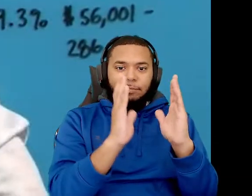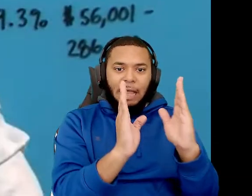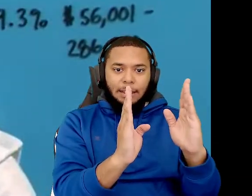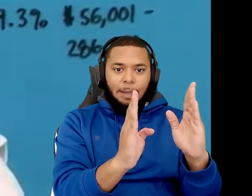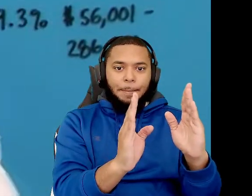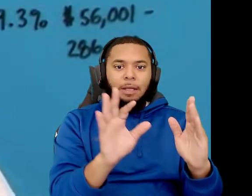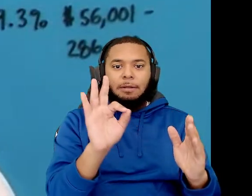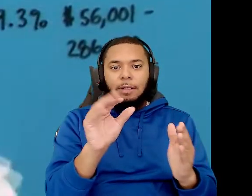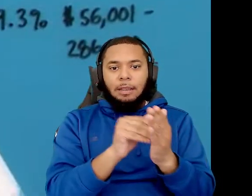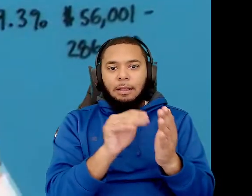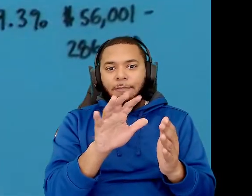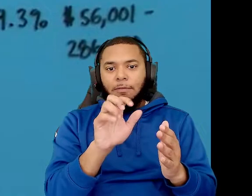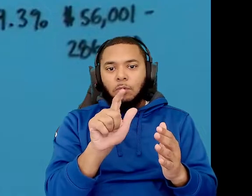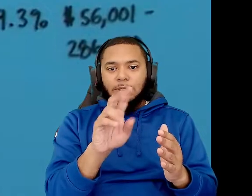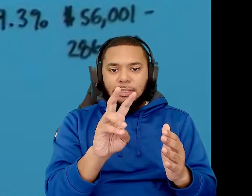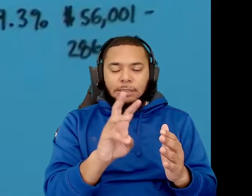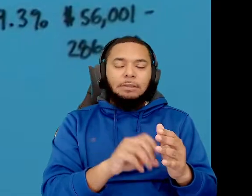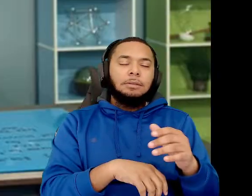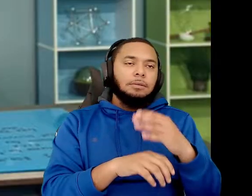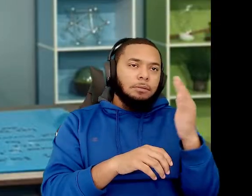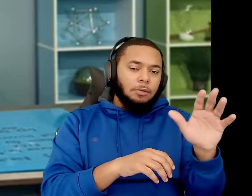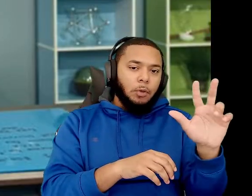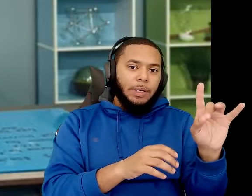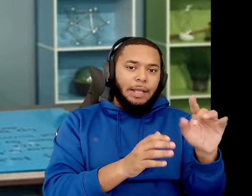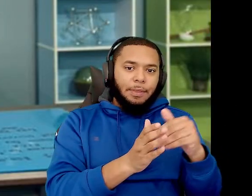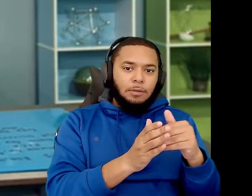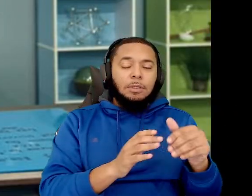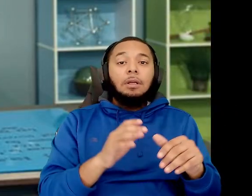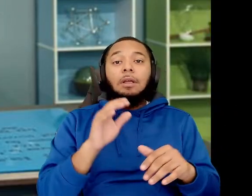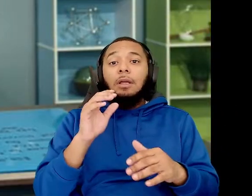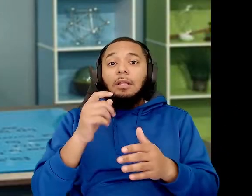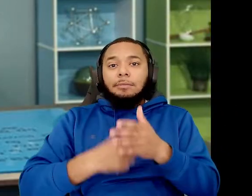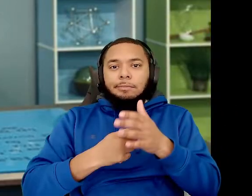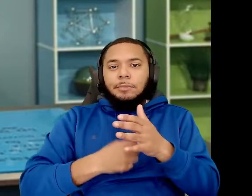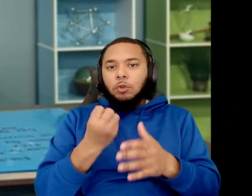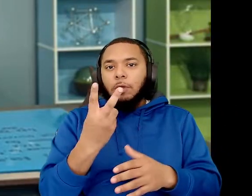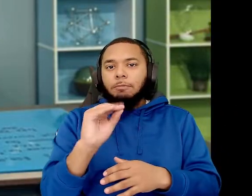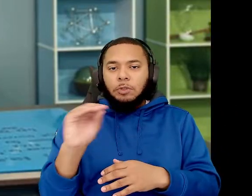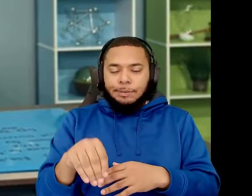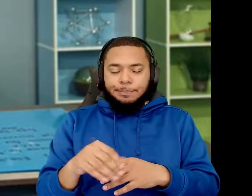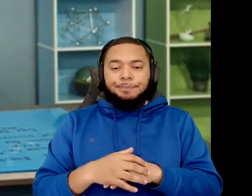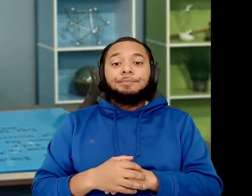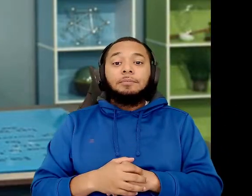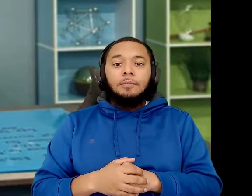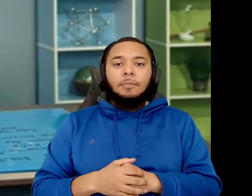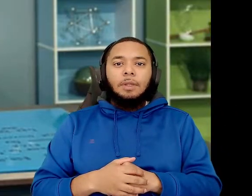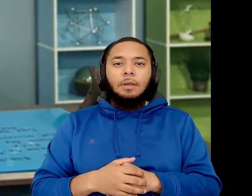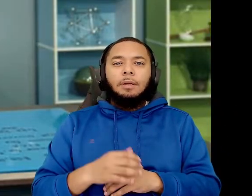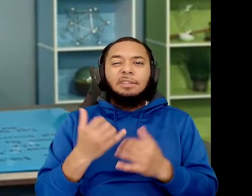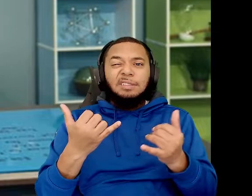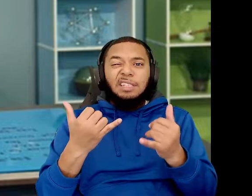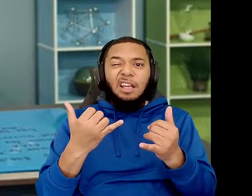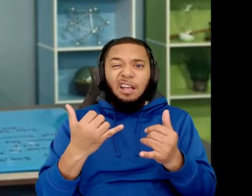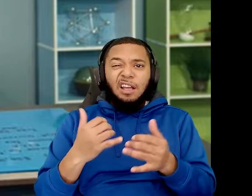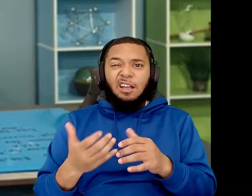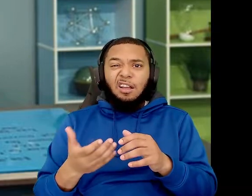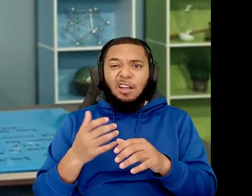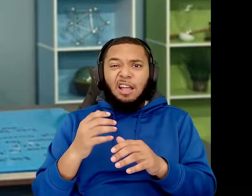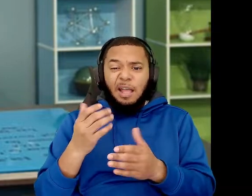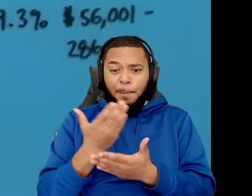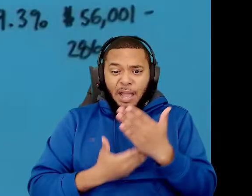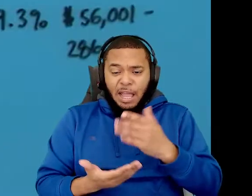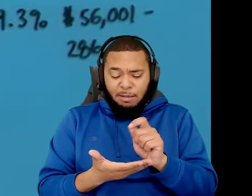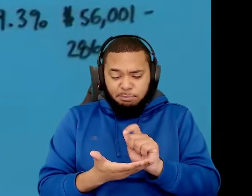are going to be taxed at 12%. Now, rather than doing the standard algorithm here, let's break out the calculator in